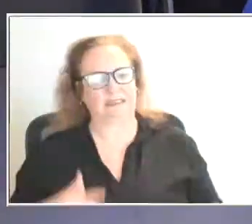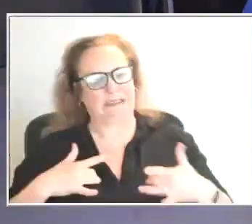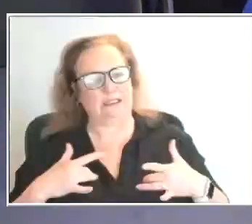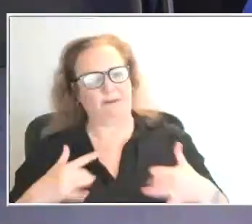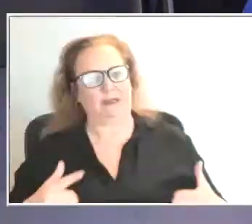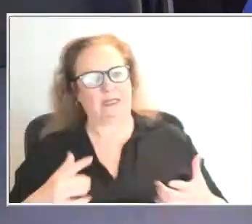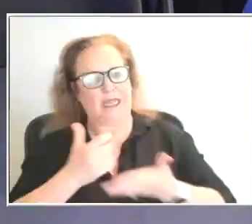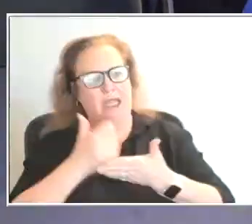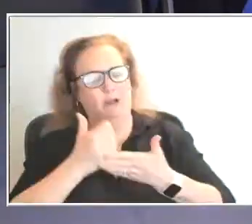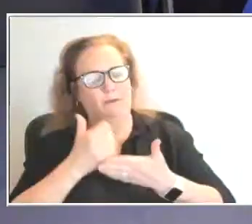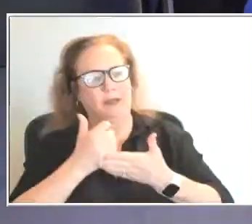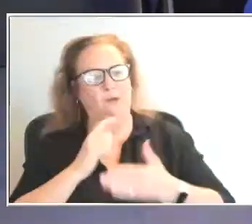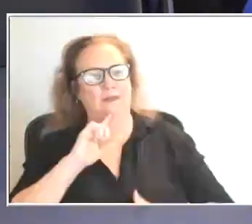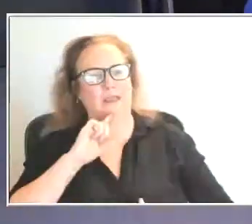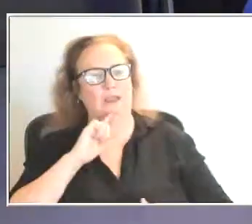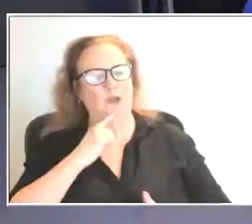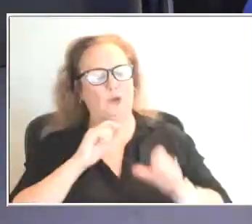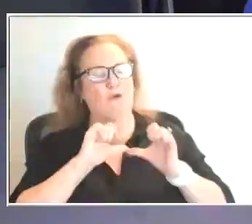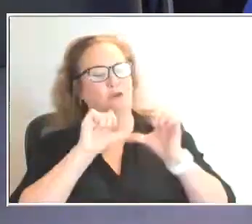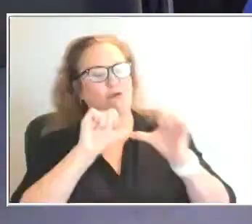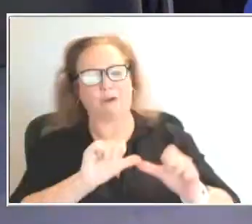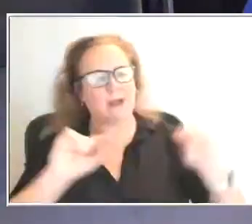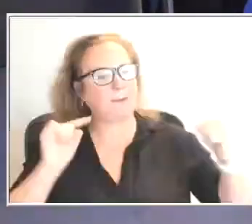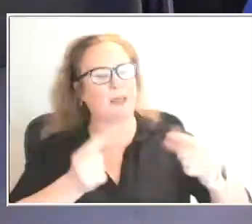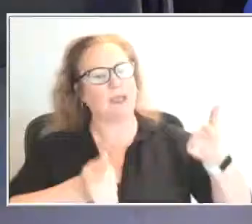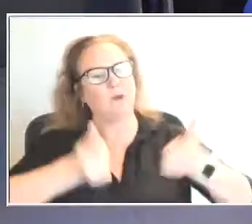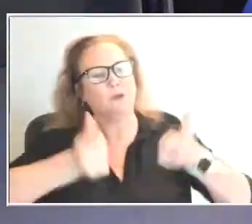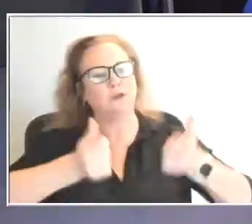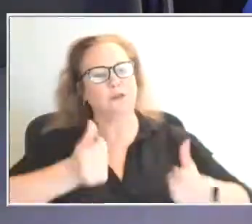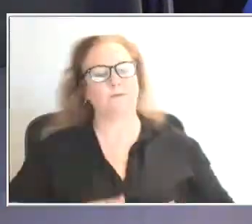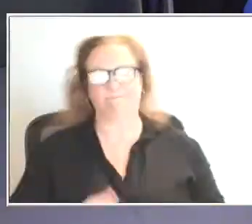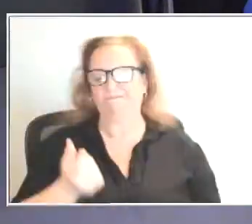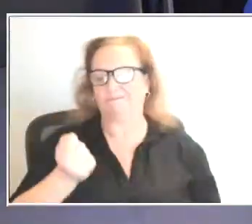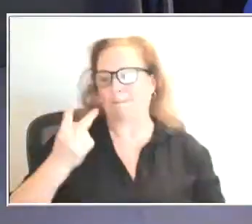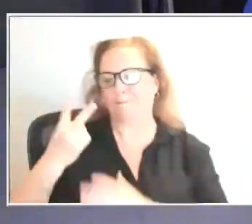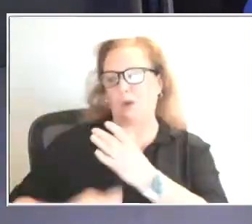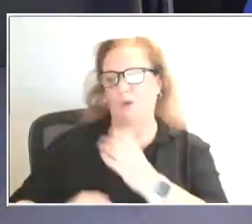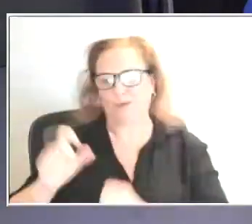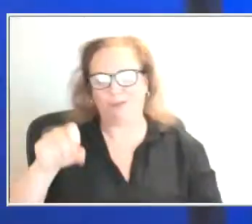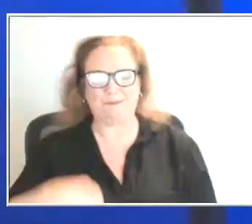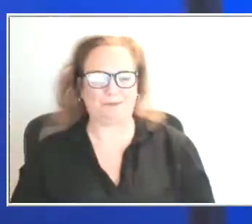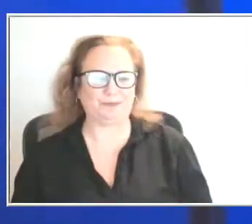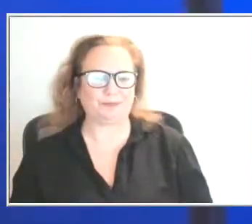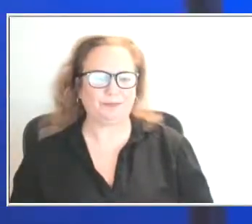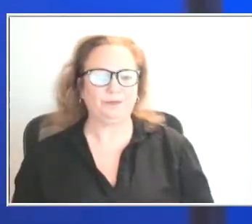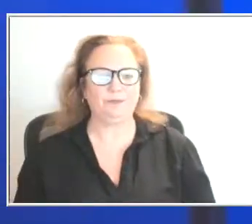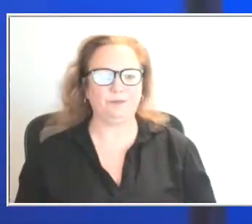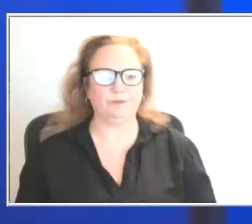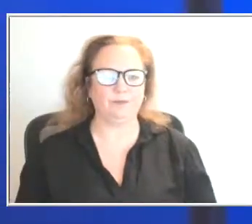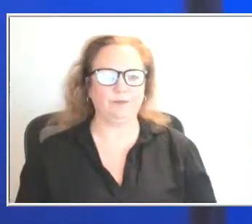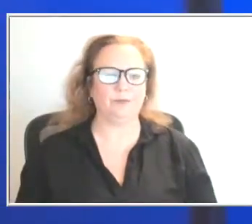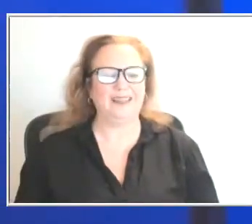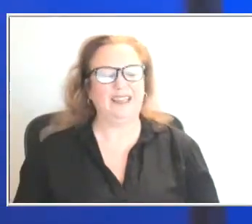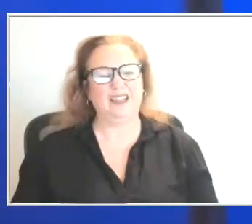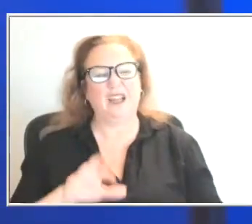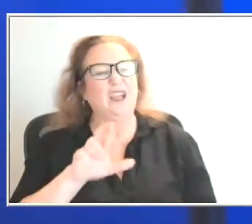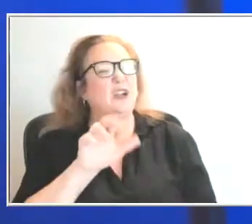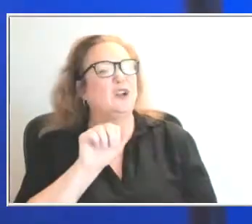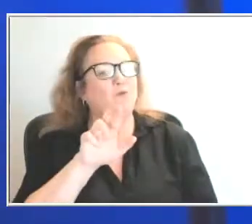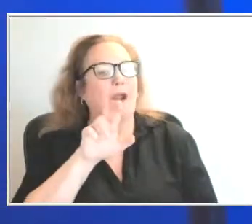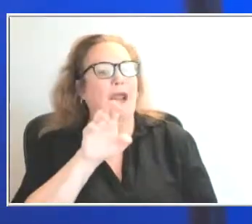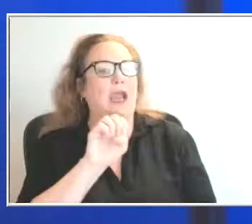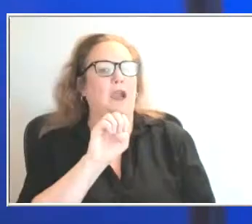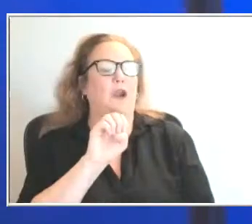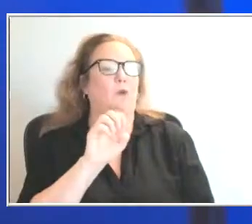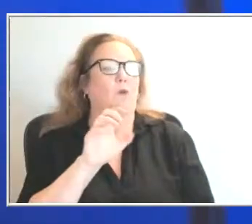with acute pain or chronic pain or both? Usually a little bit of both. Yeah. Yeah. I mean, it's rare that we just go and see